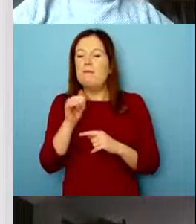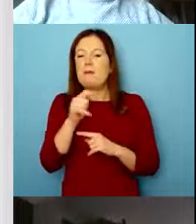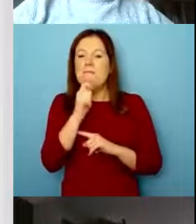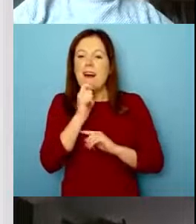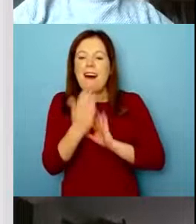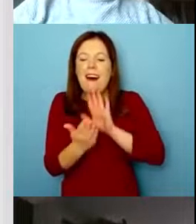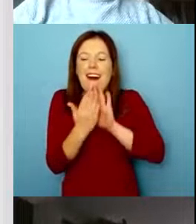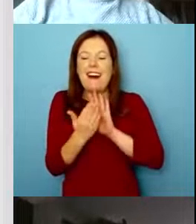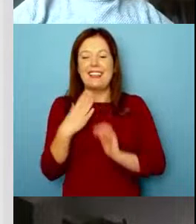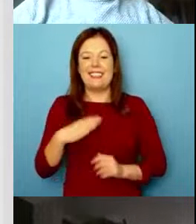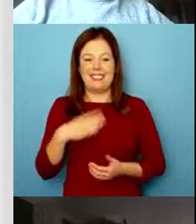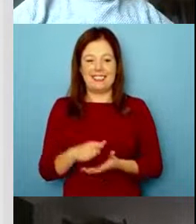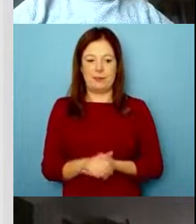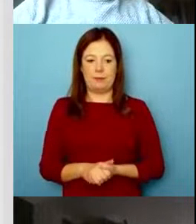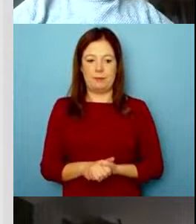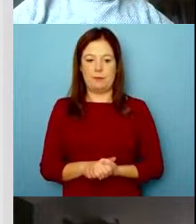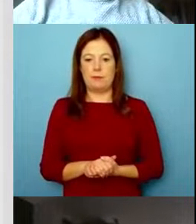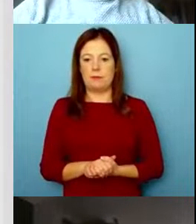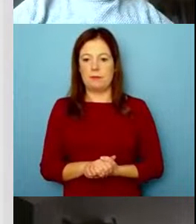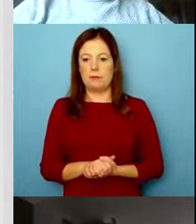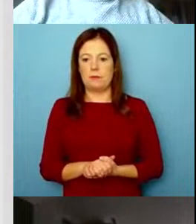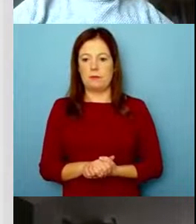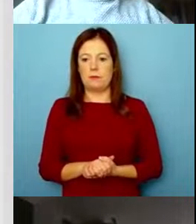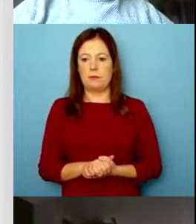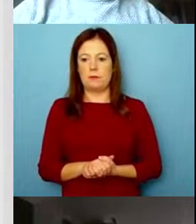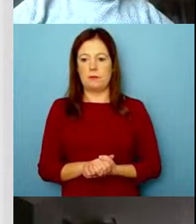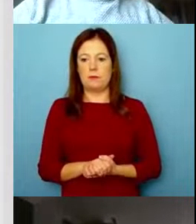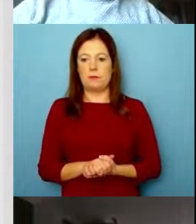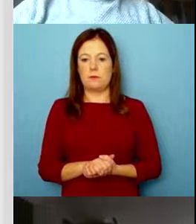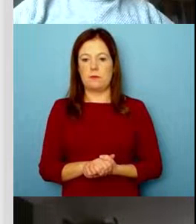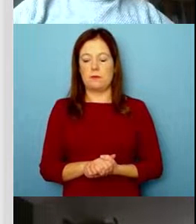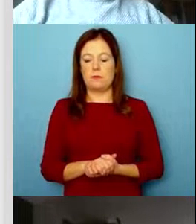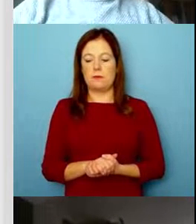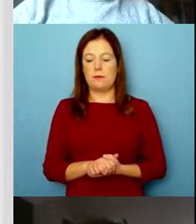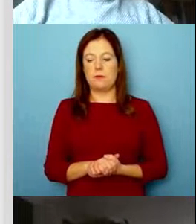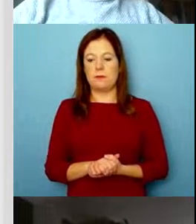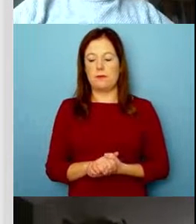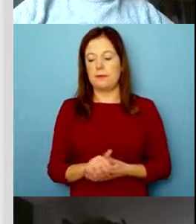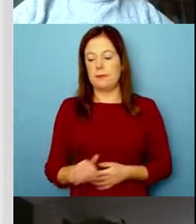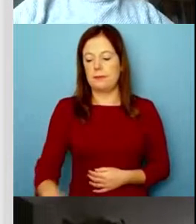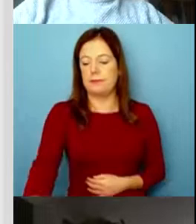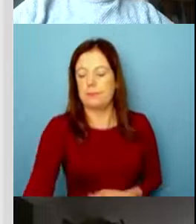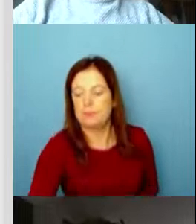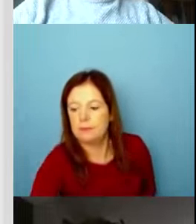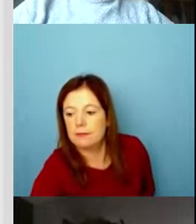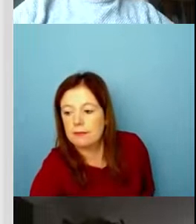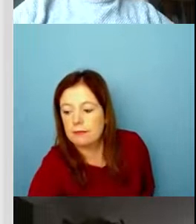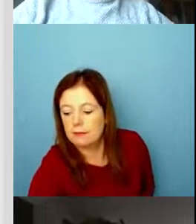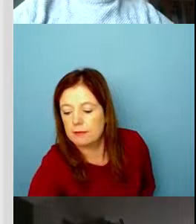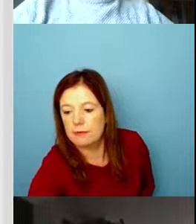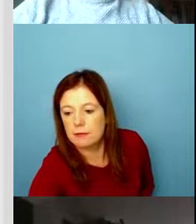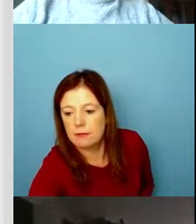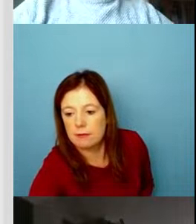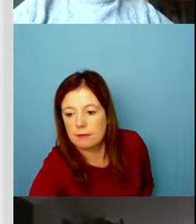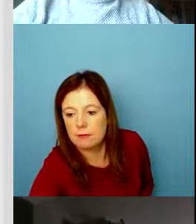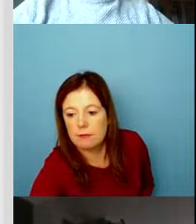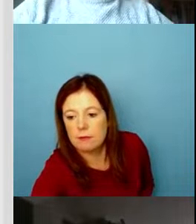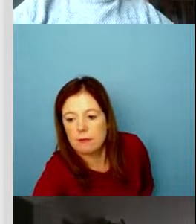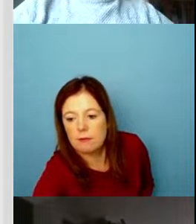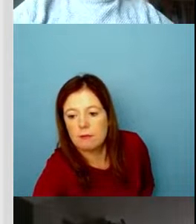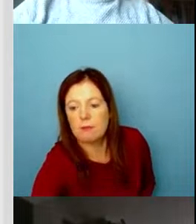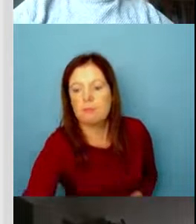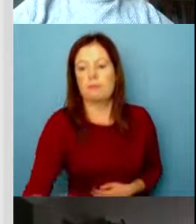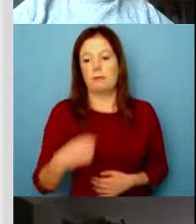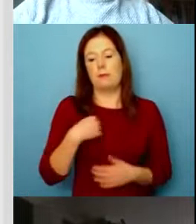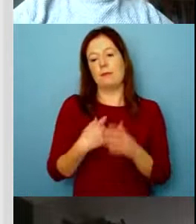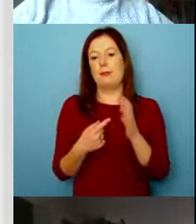you. I will do. So let me tell you a little bit more about Freeview Play in the UK TV market. As I said, we're